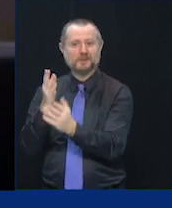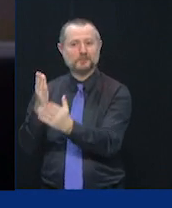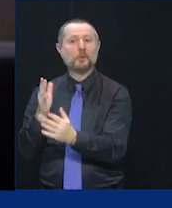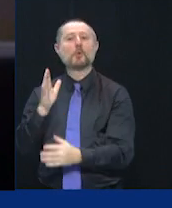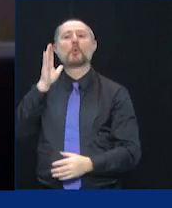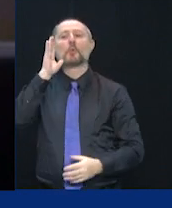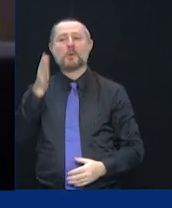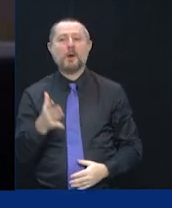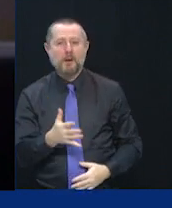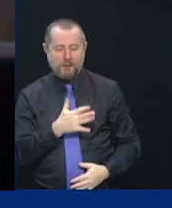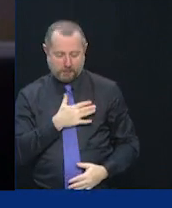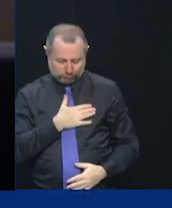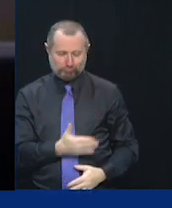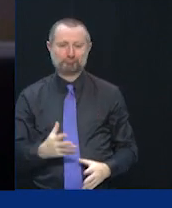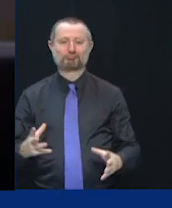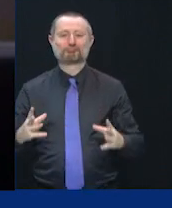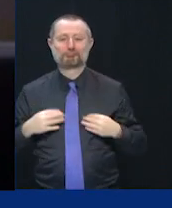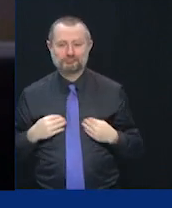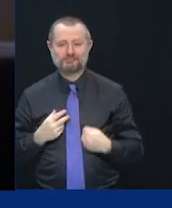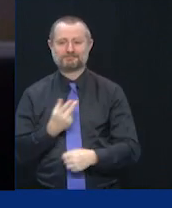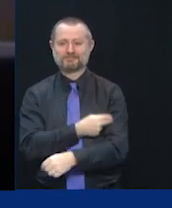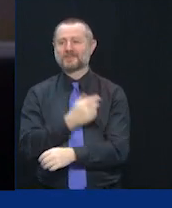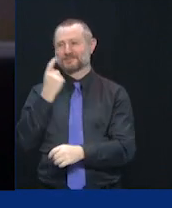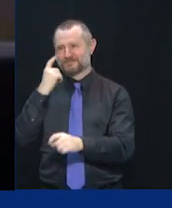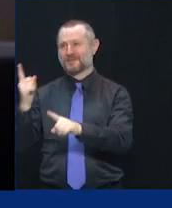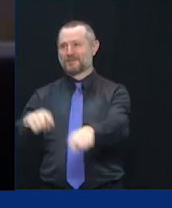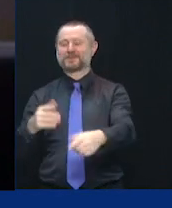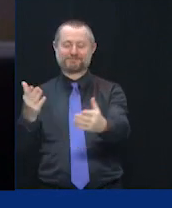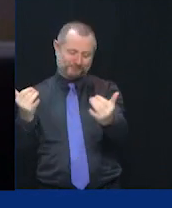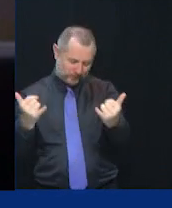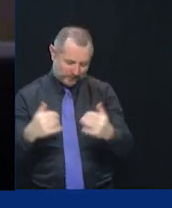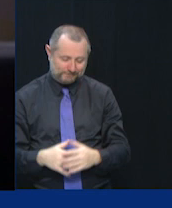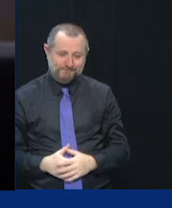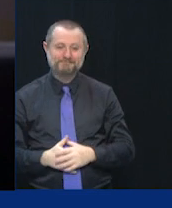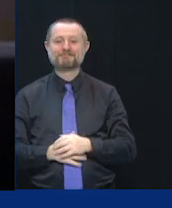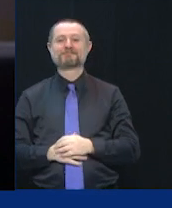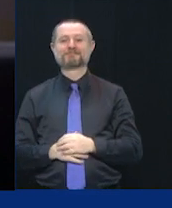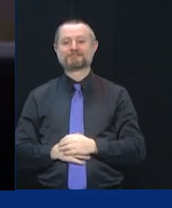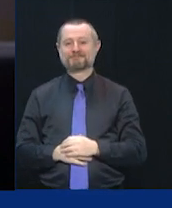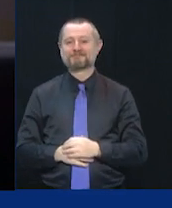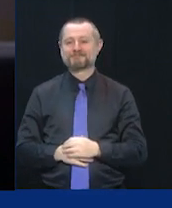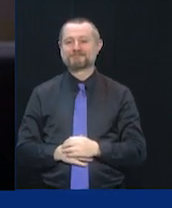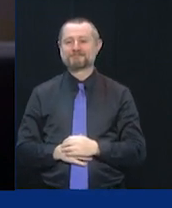thank you very much for being part of this today.